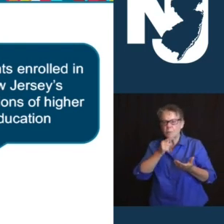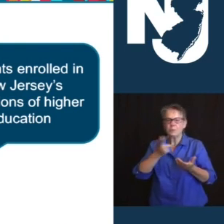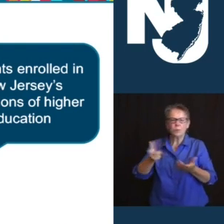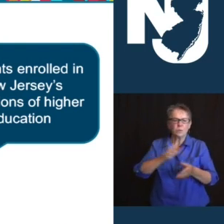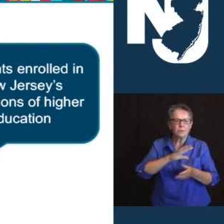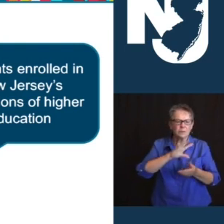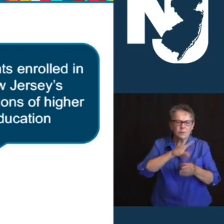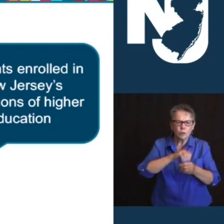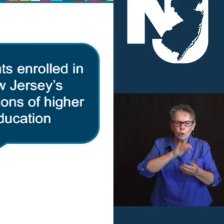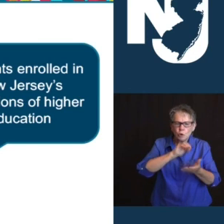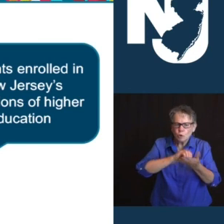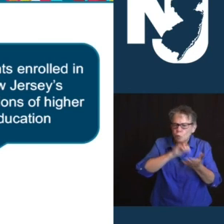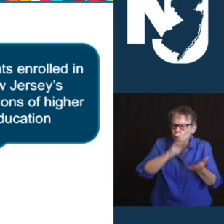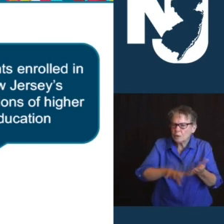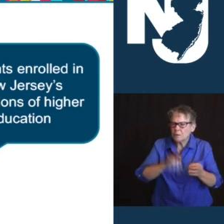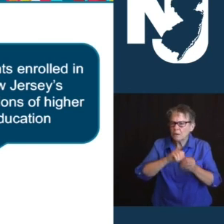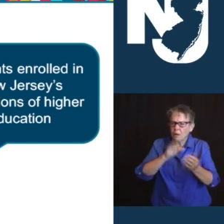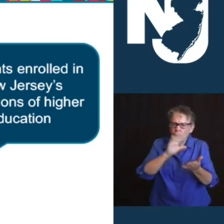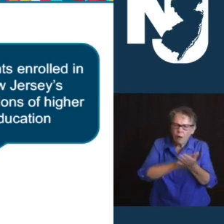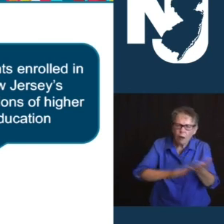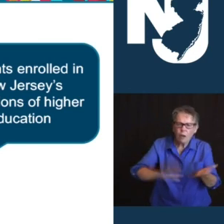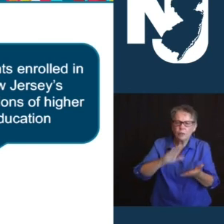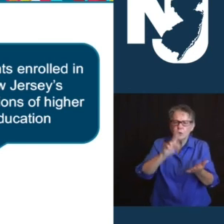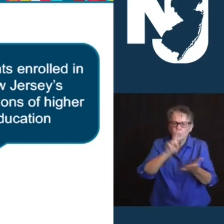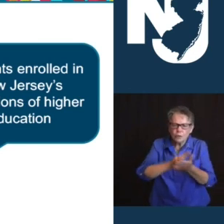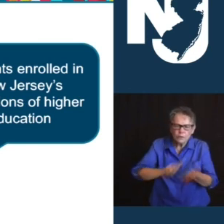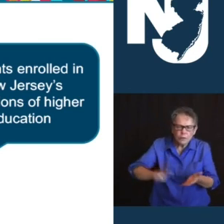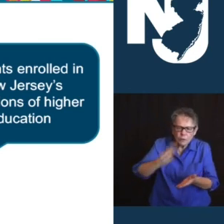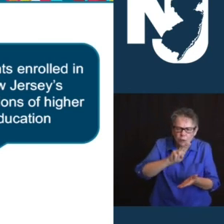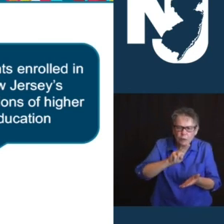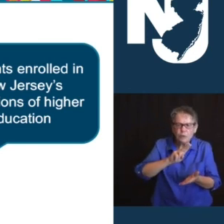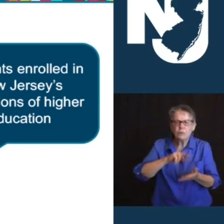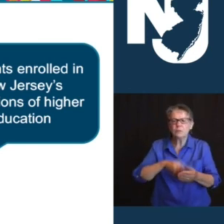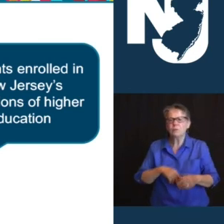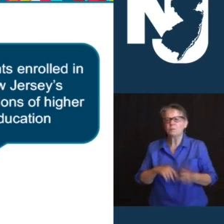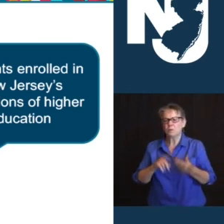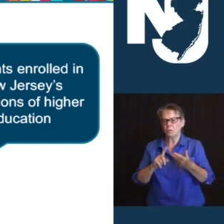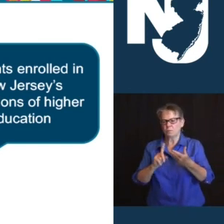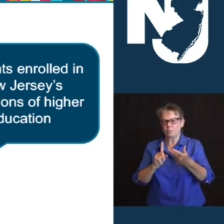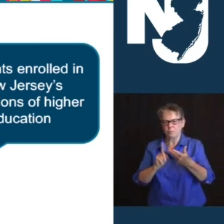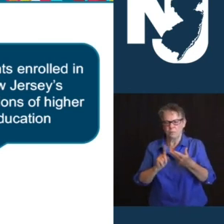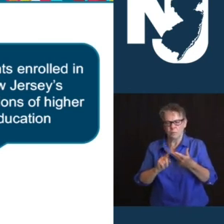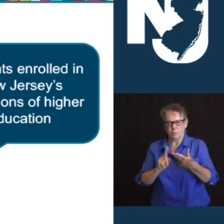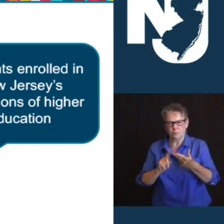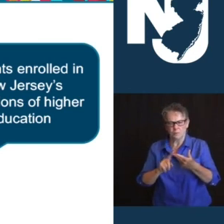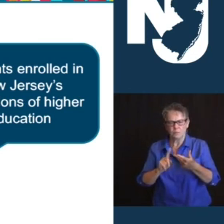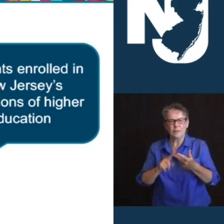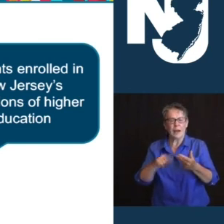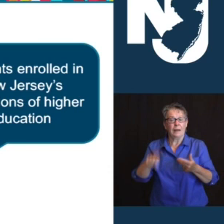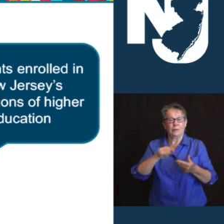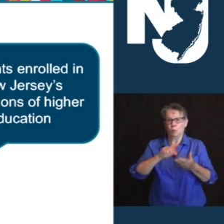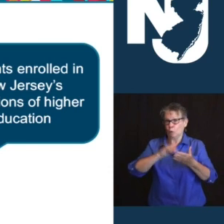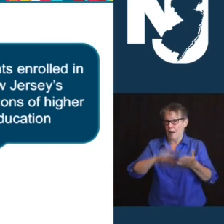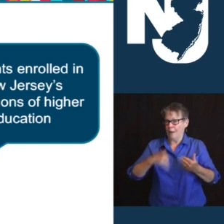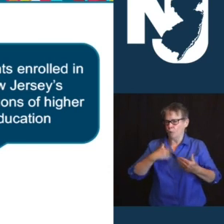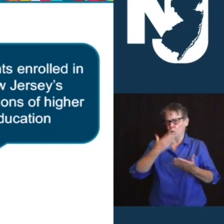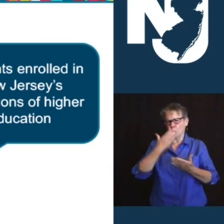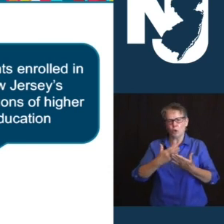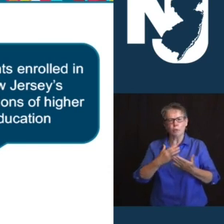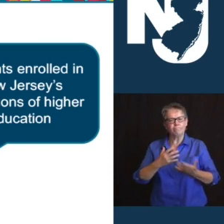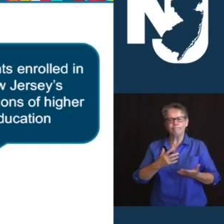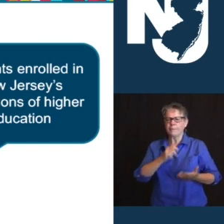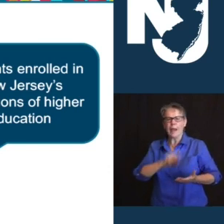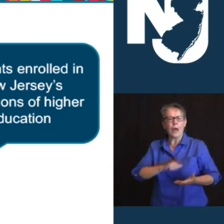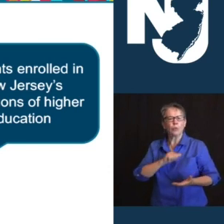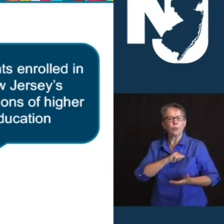do possess a unique set of qualities and values, most important of which is that they represent the people and